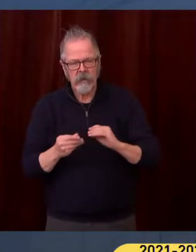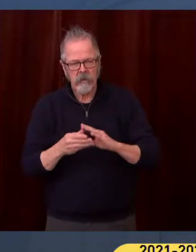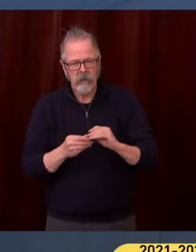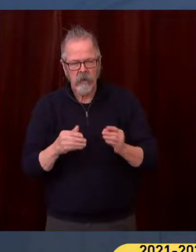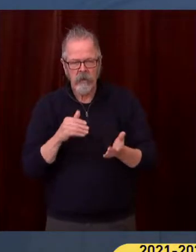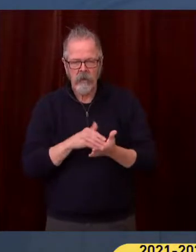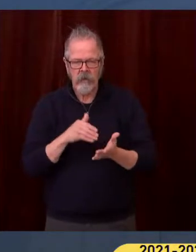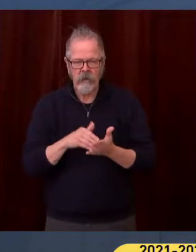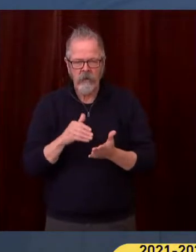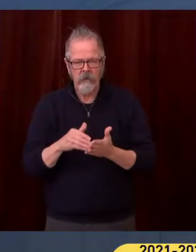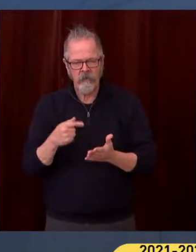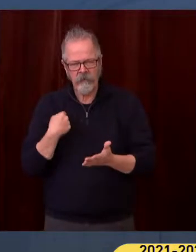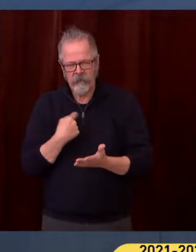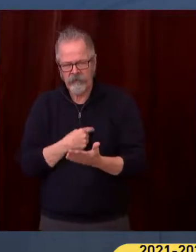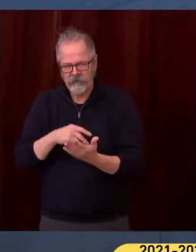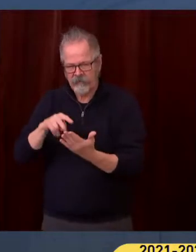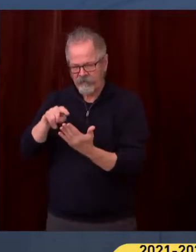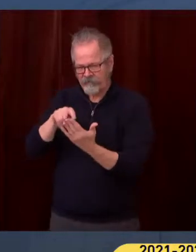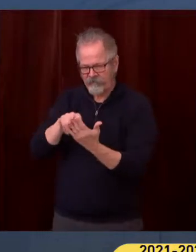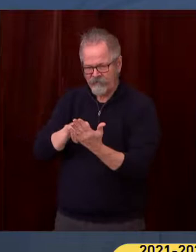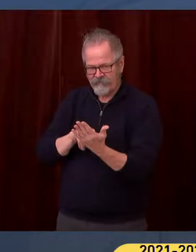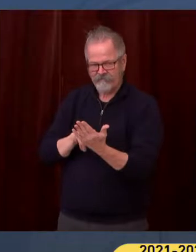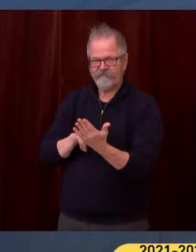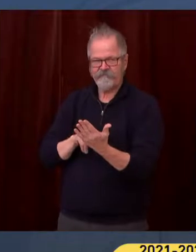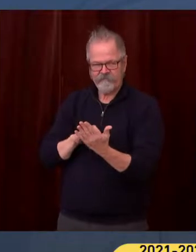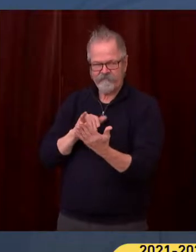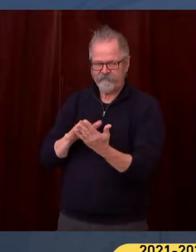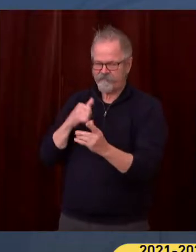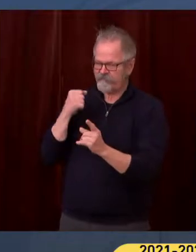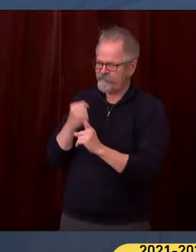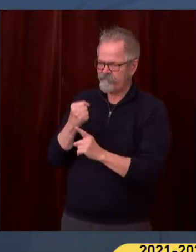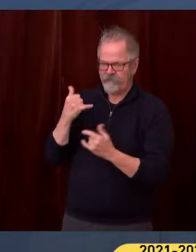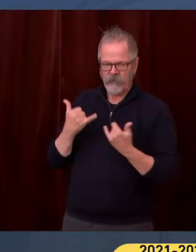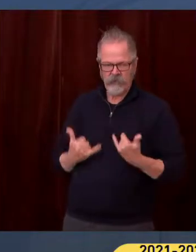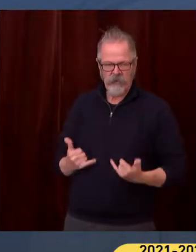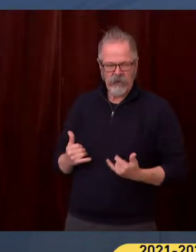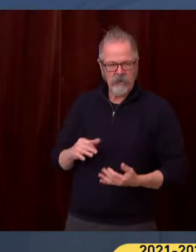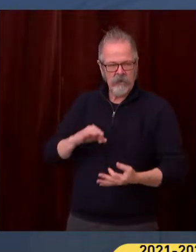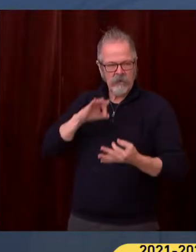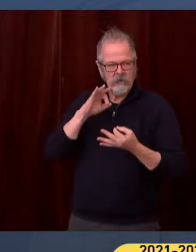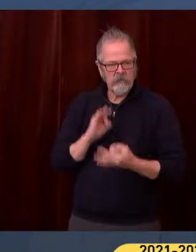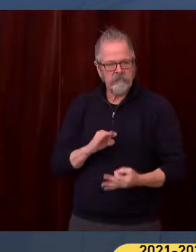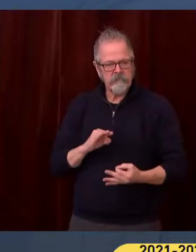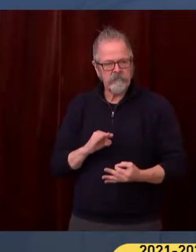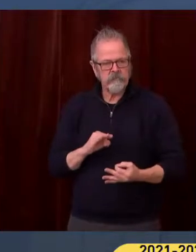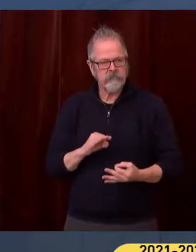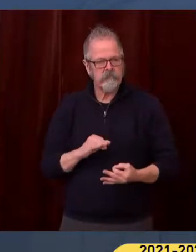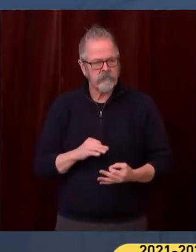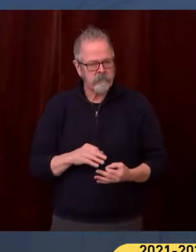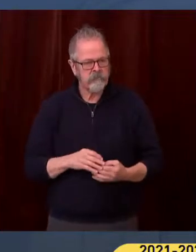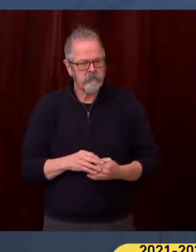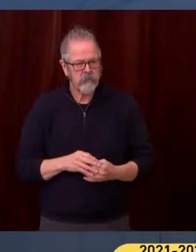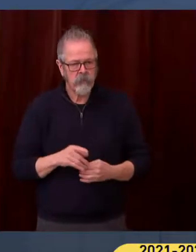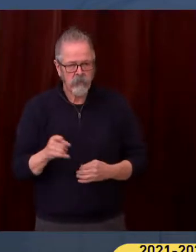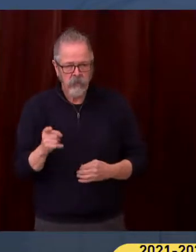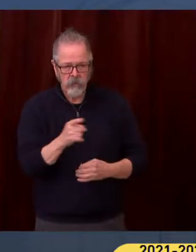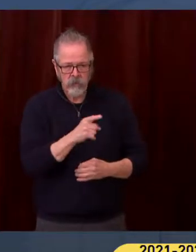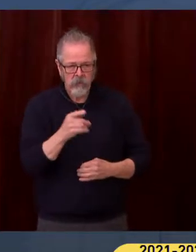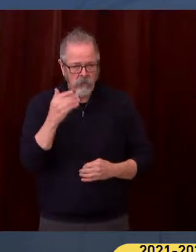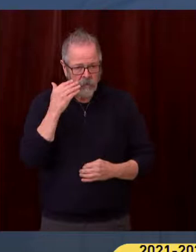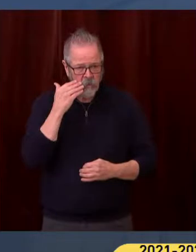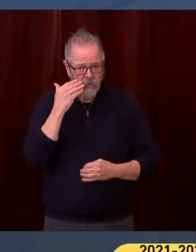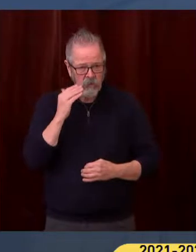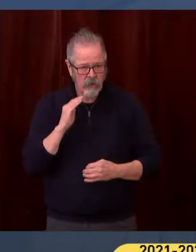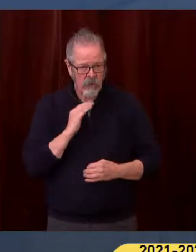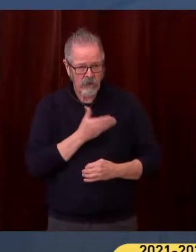As you know, the Suquamish and other tribes of the state will see the Columbia River and the coast rely on marine life for our cultural,